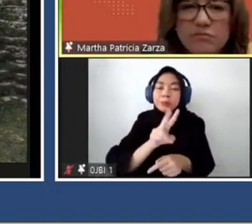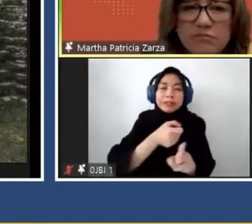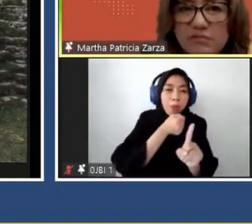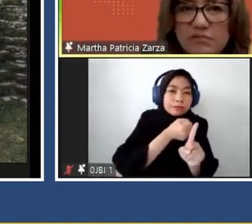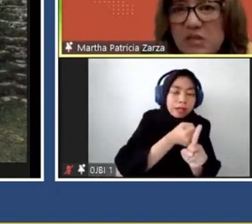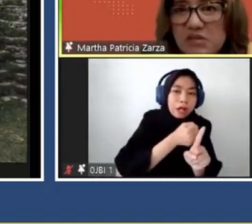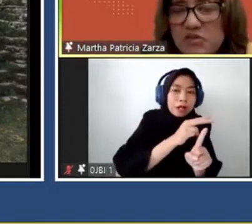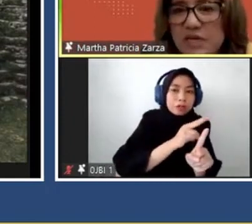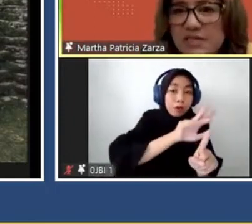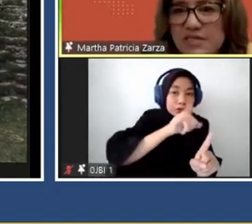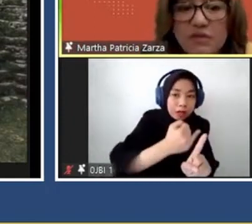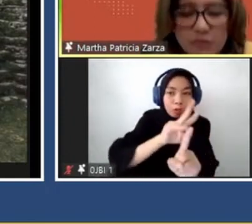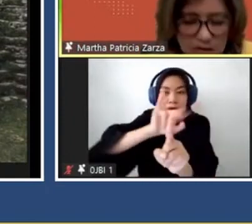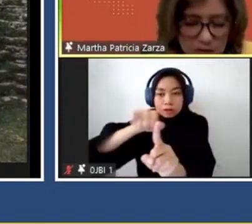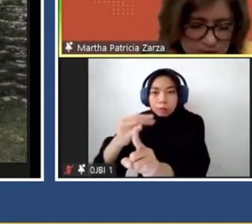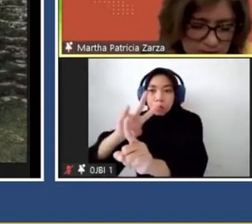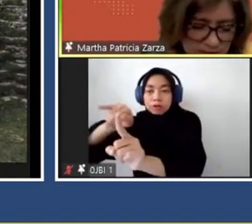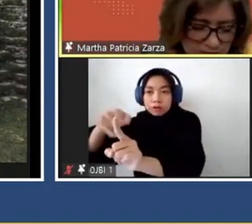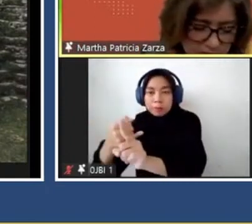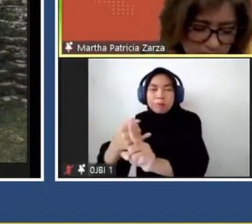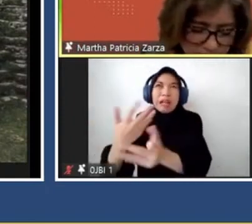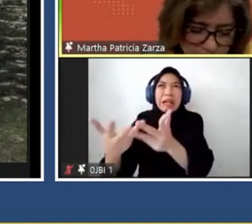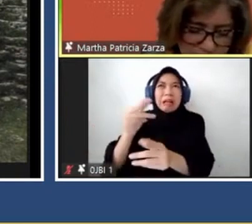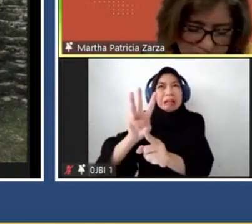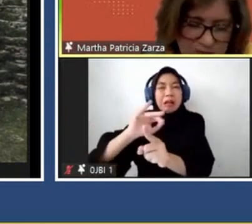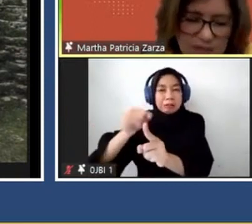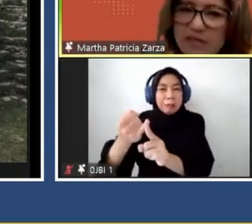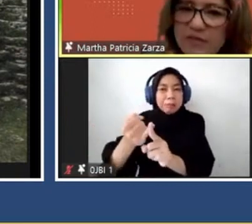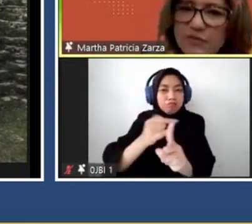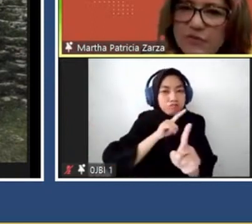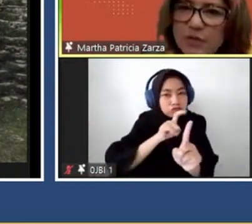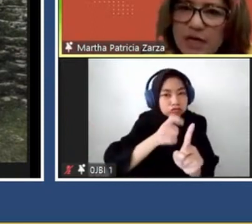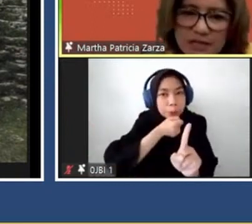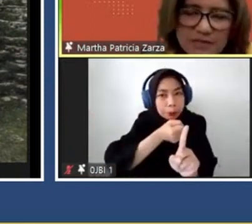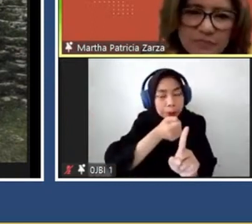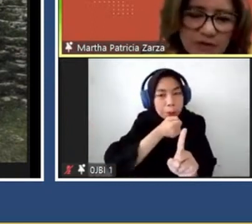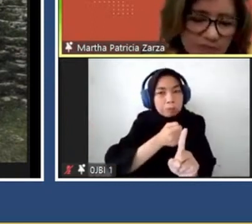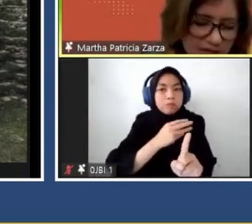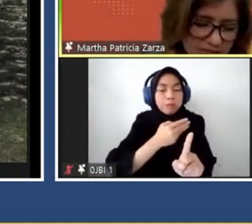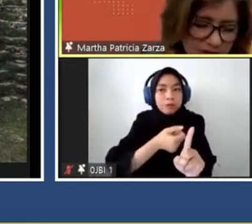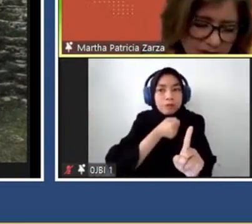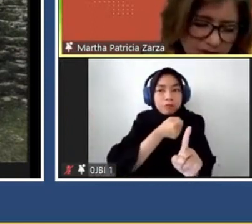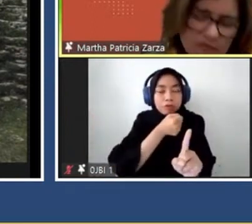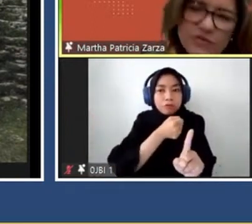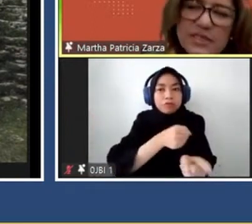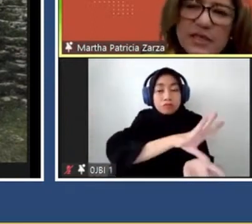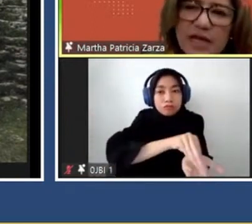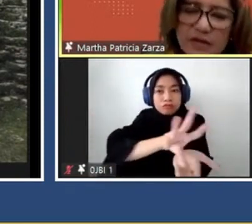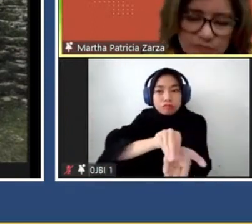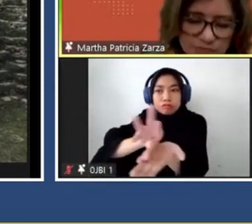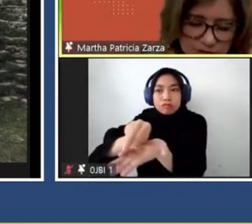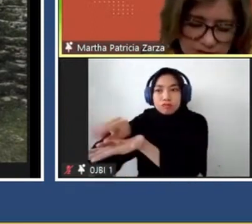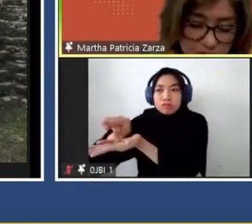each one, in some cases even 3 hours. From these interviews, we got very, very